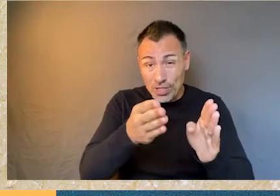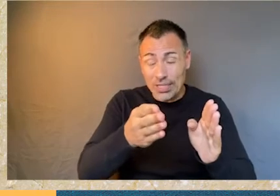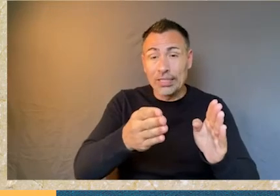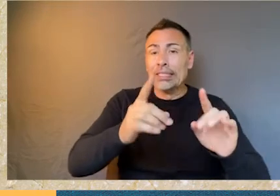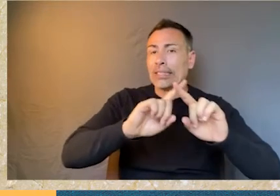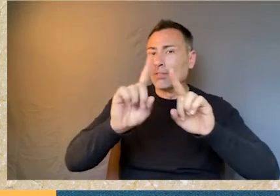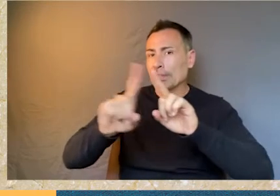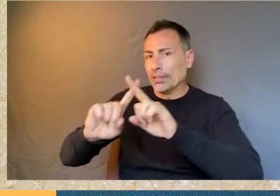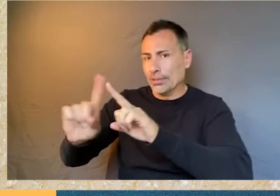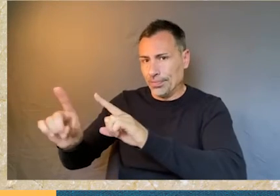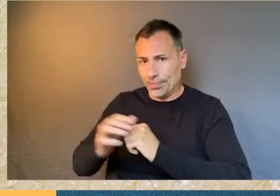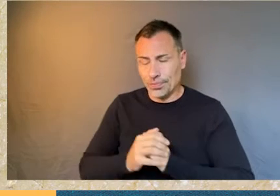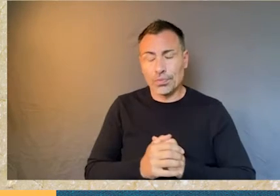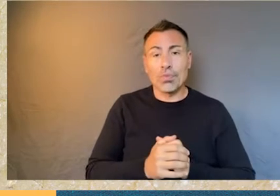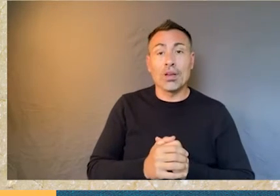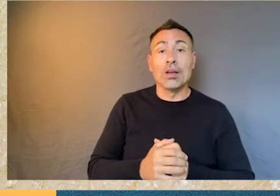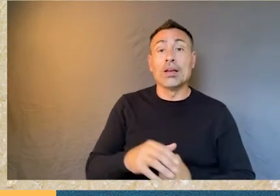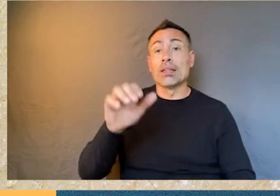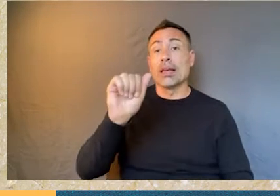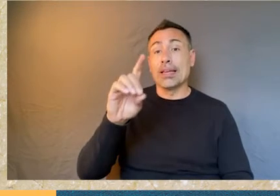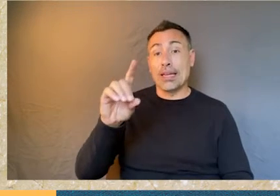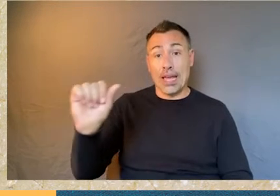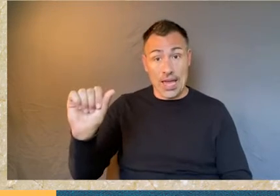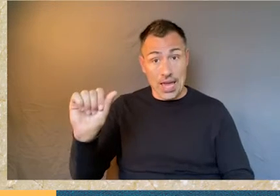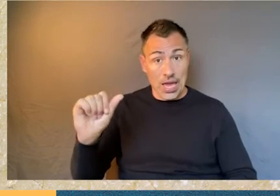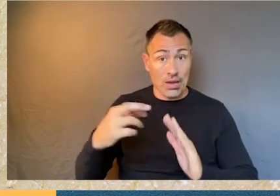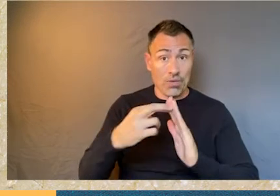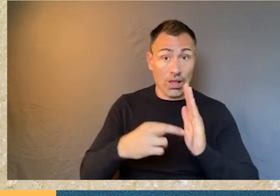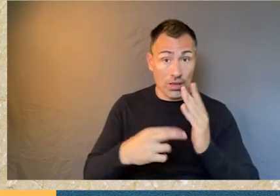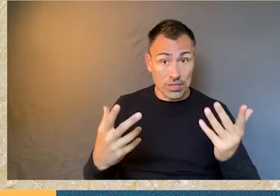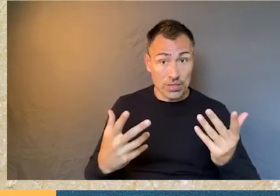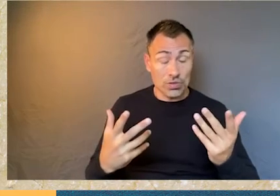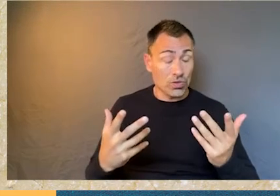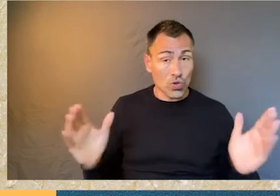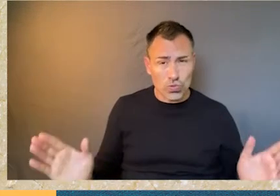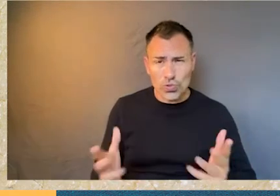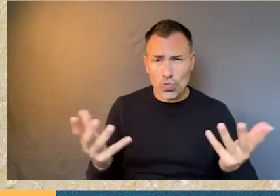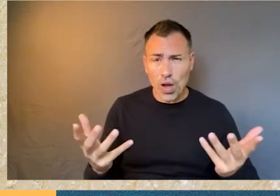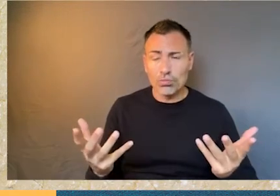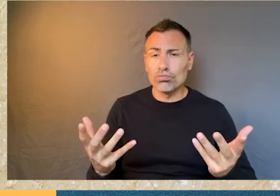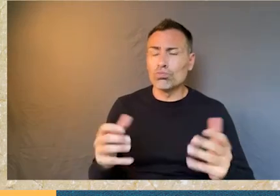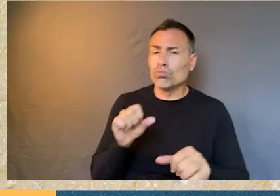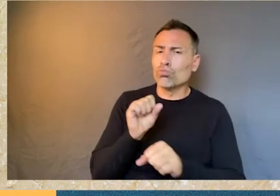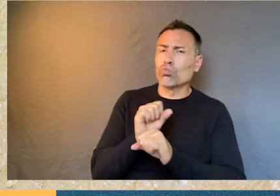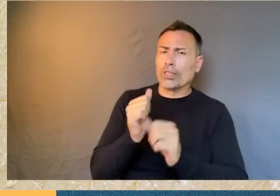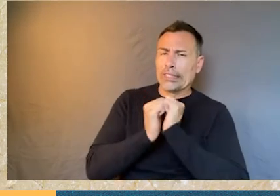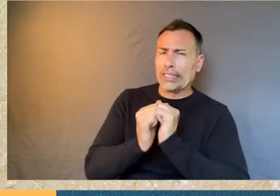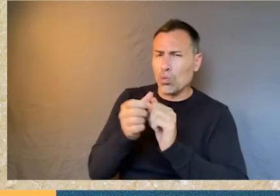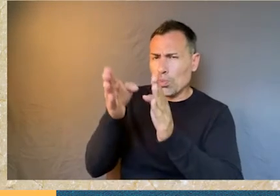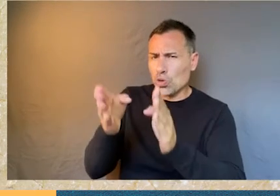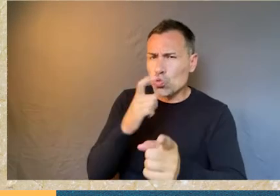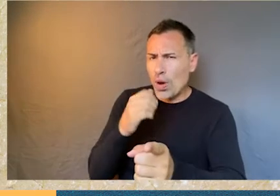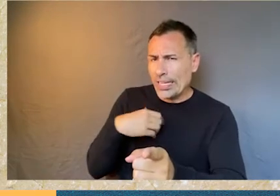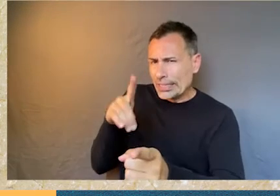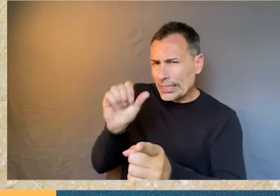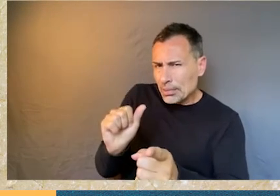accommodation. The Americans with Disabilities Act regulations strongly encourage collaboration with the person with the disability to determine the